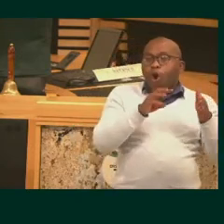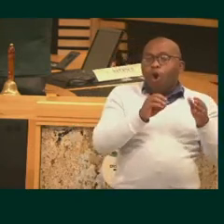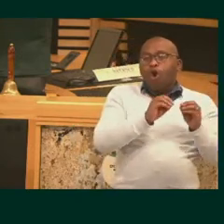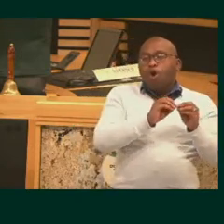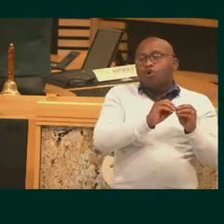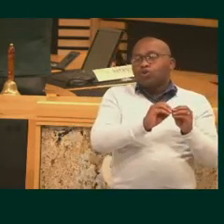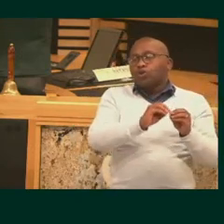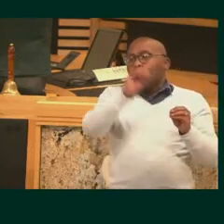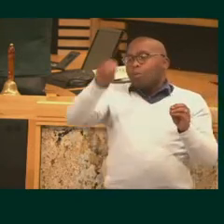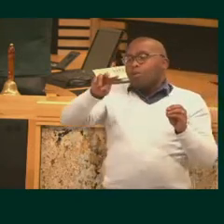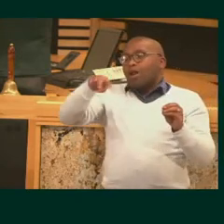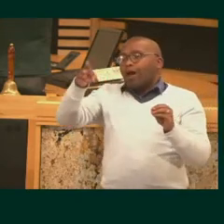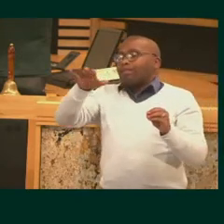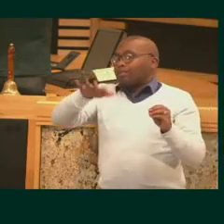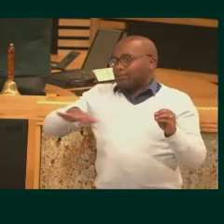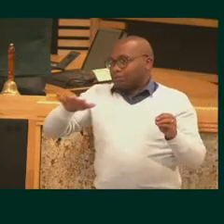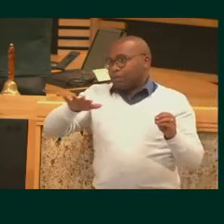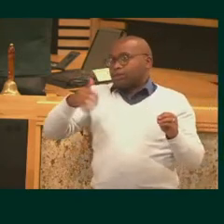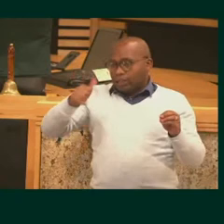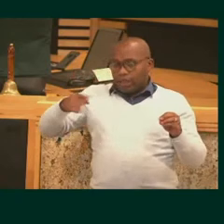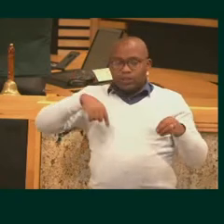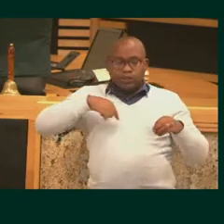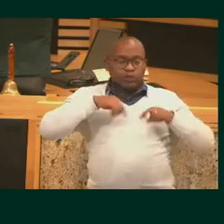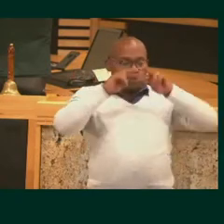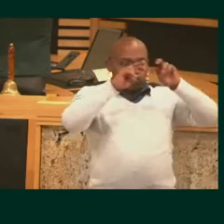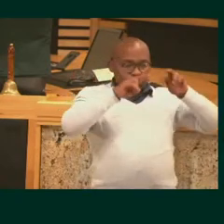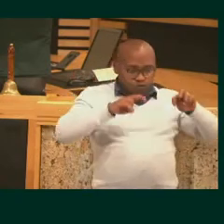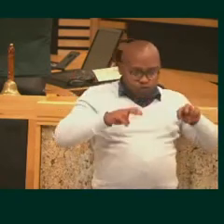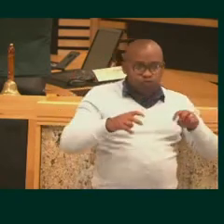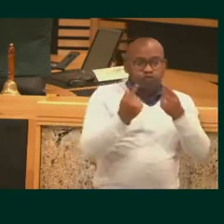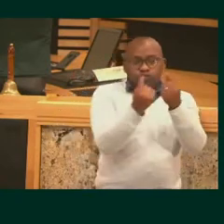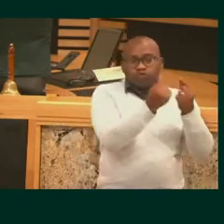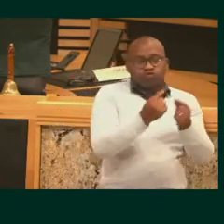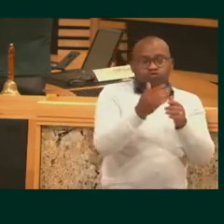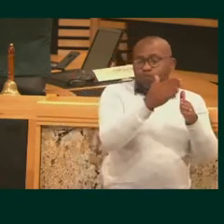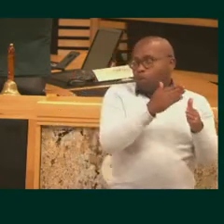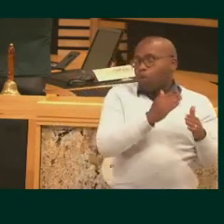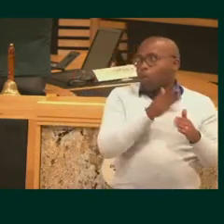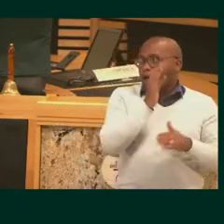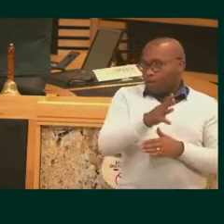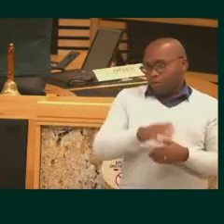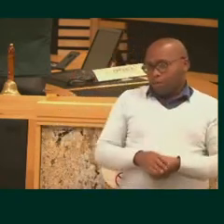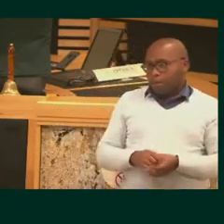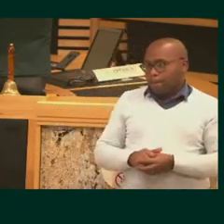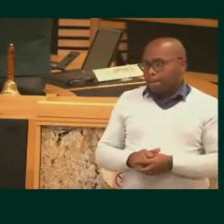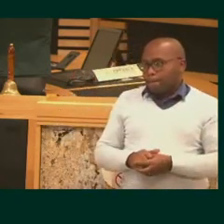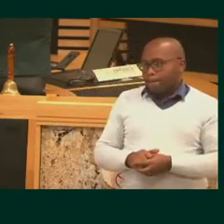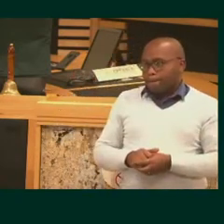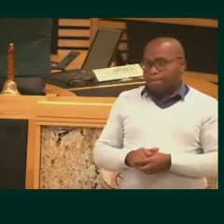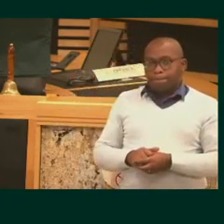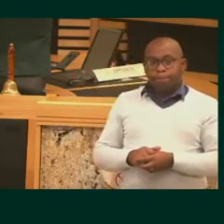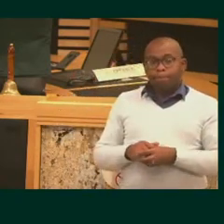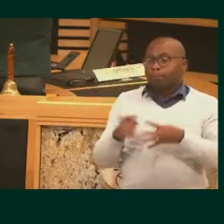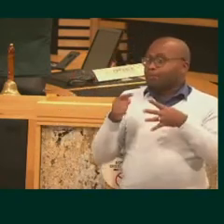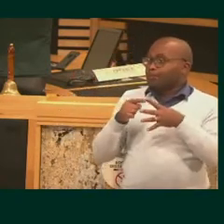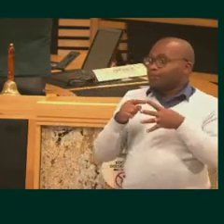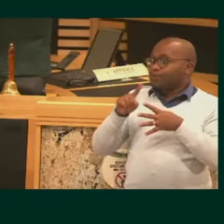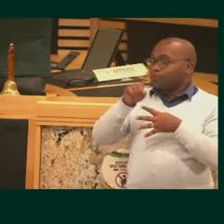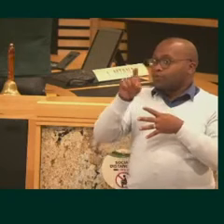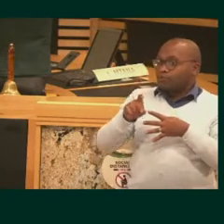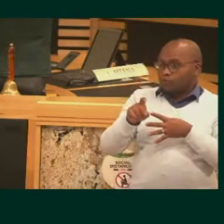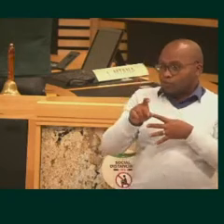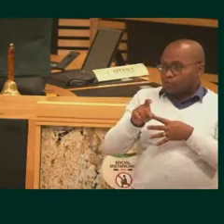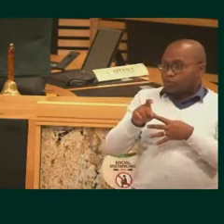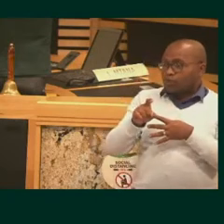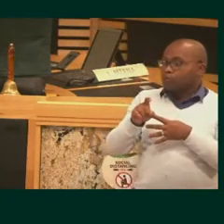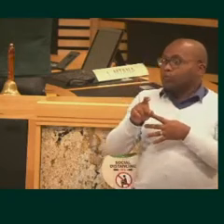different category thank you to a different position within the department thank you the fourth question is from honorable kasim to